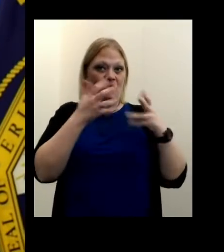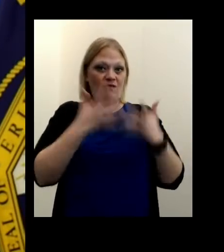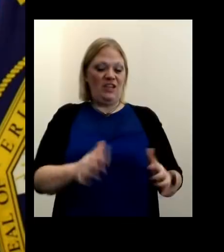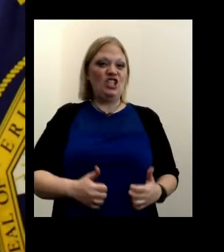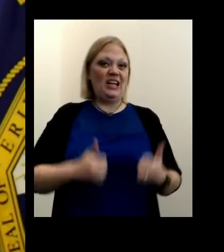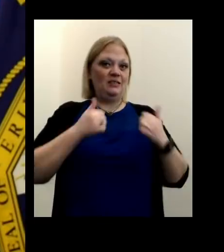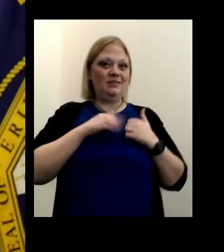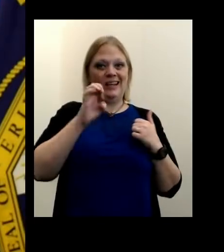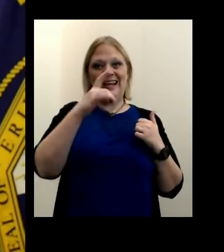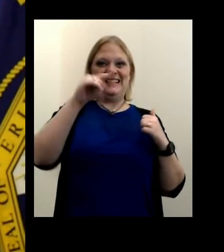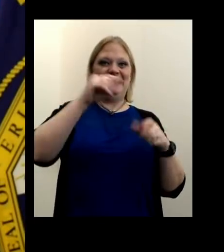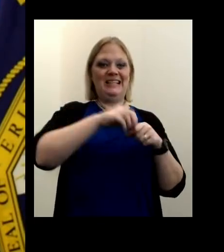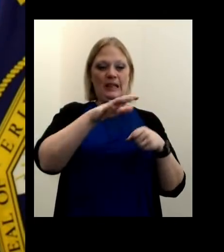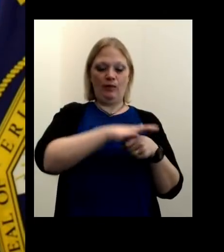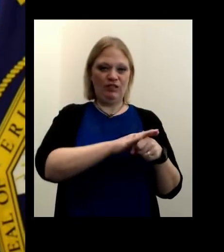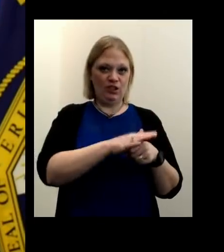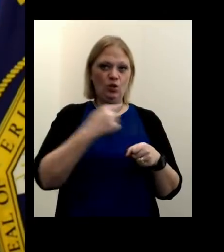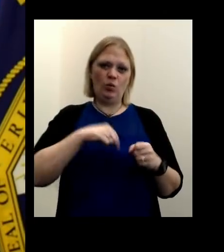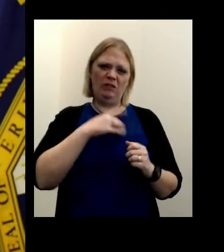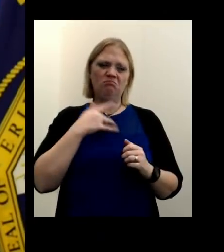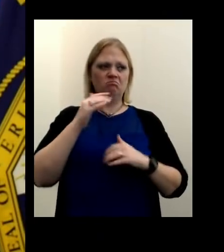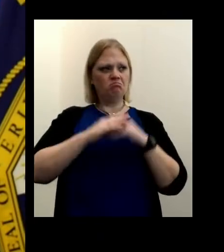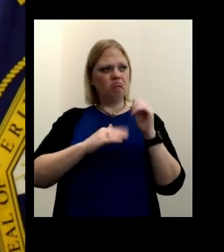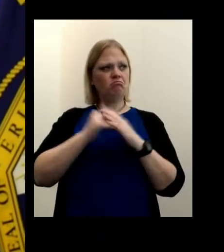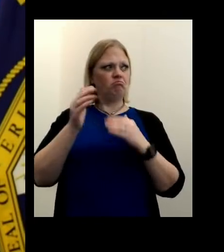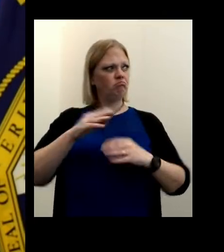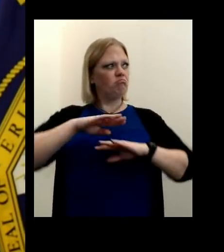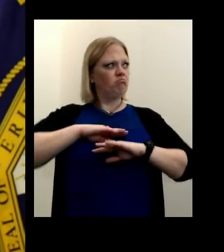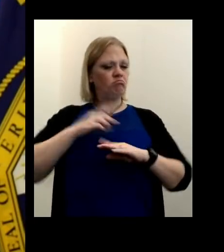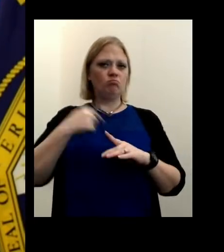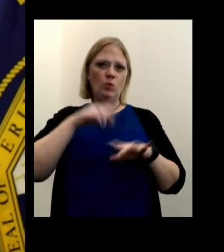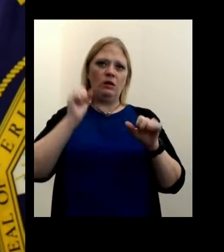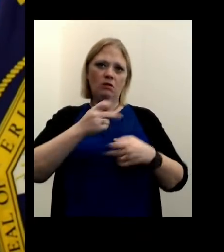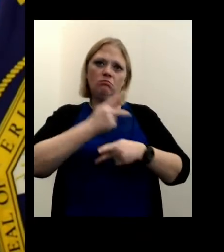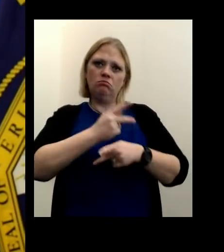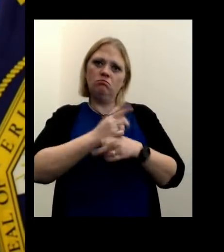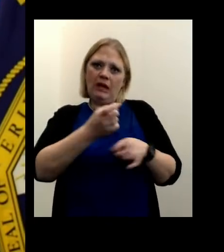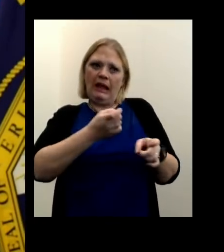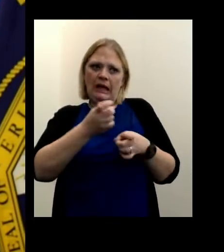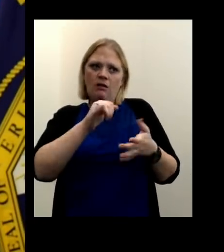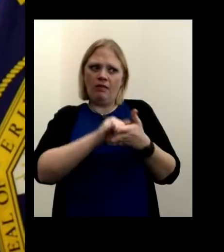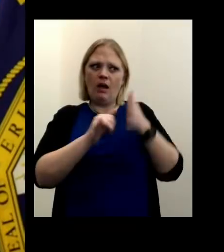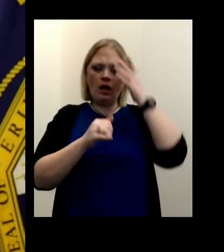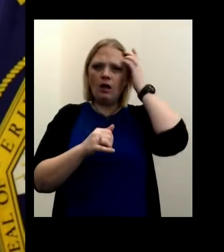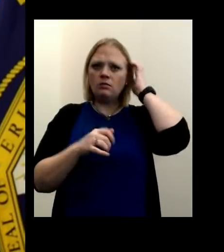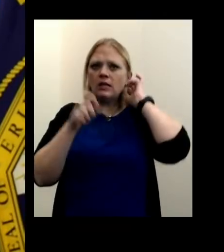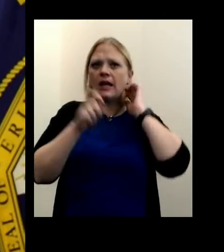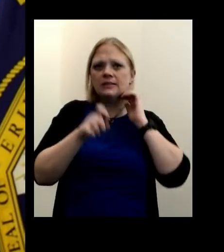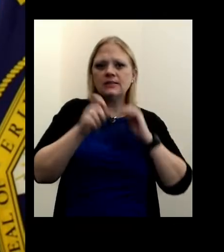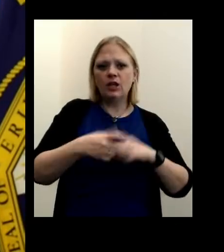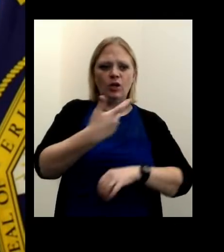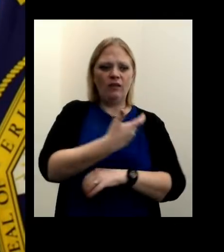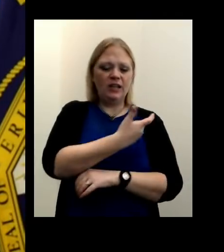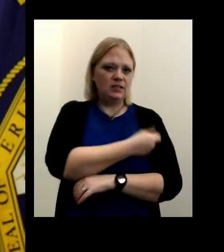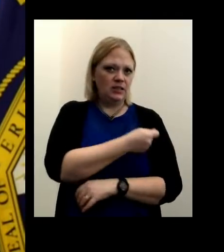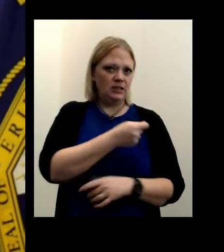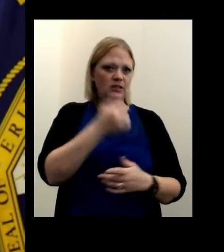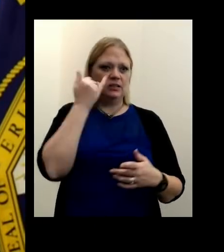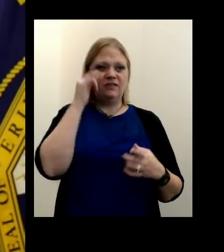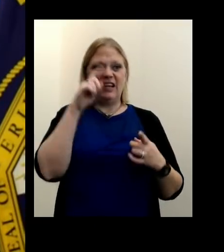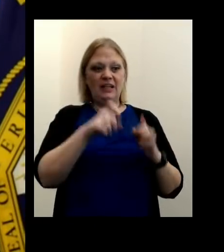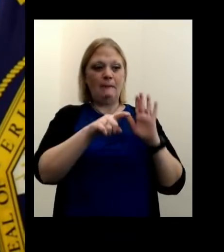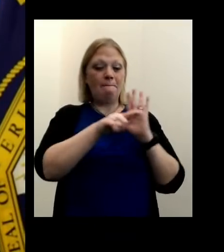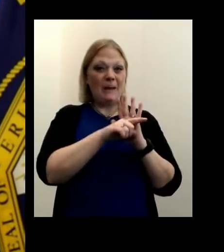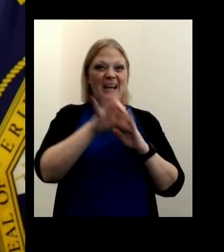our region. So we feel comfortable that we'll be able to handle the storage of the cold storage necessary vaccines, those that need minus